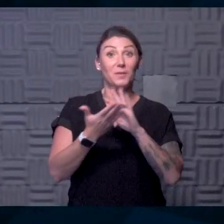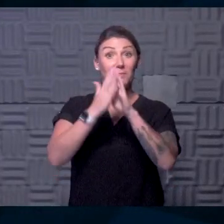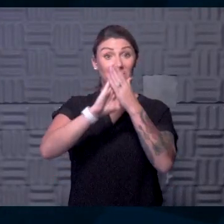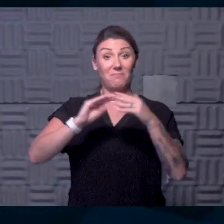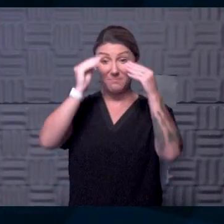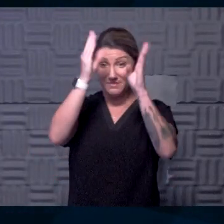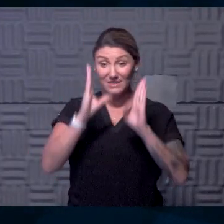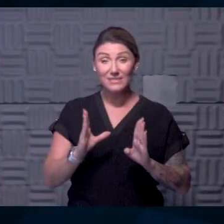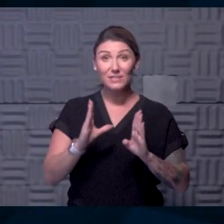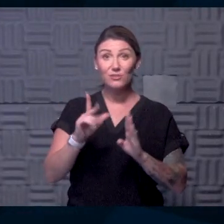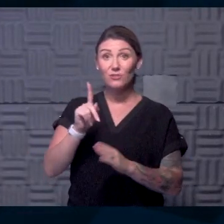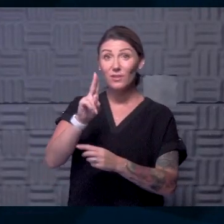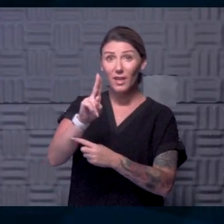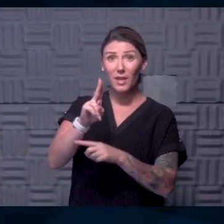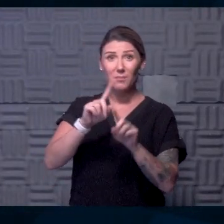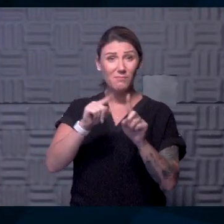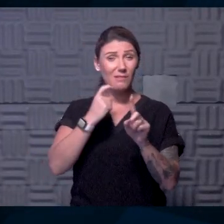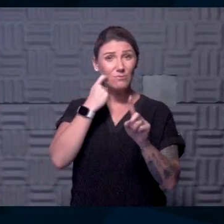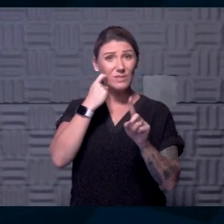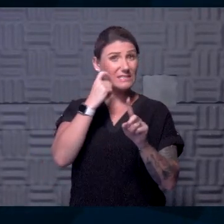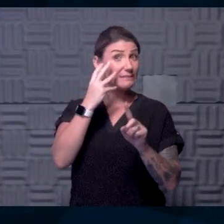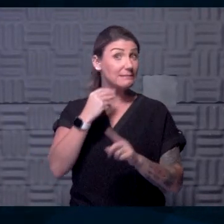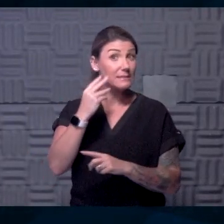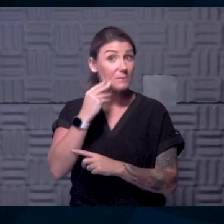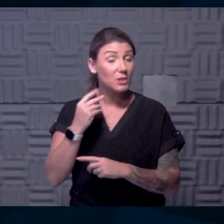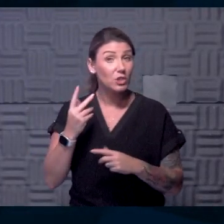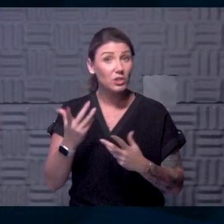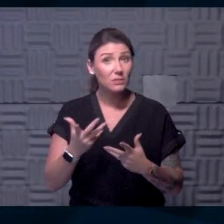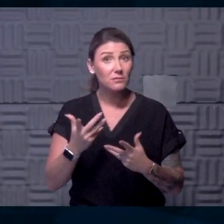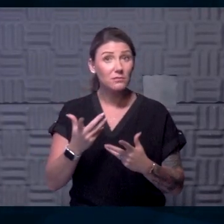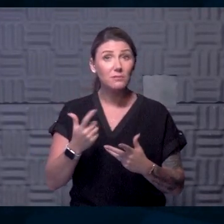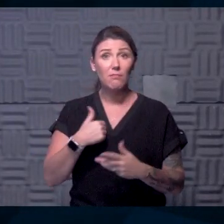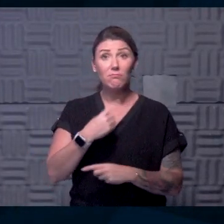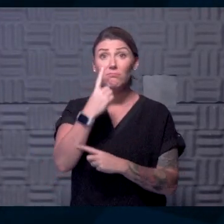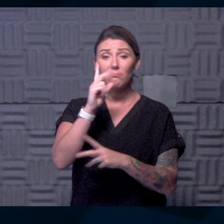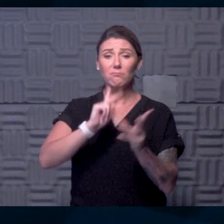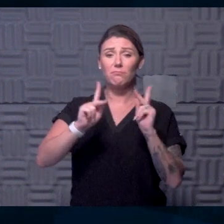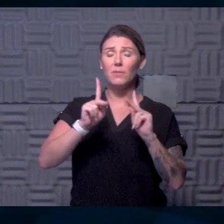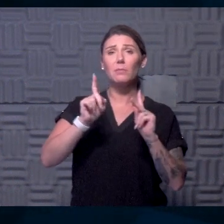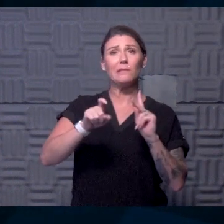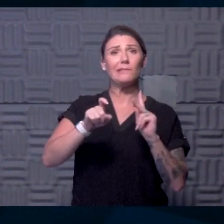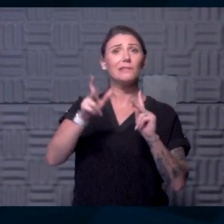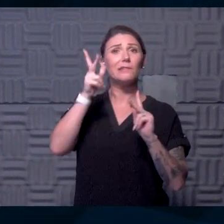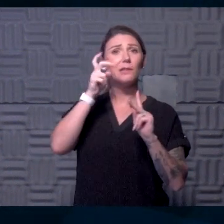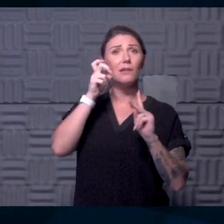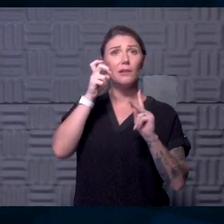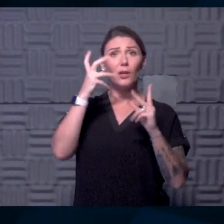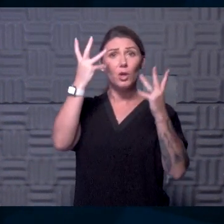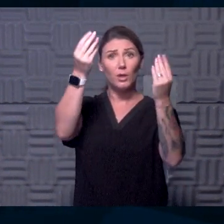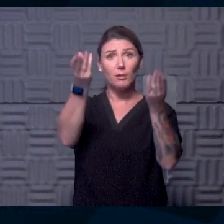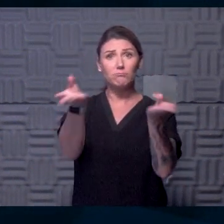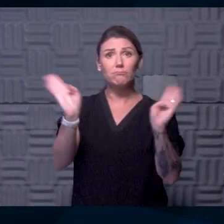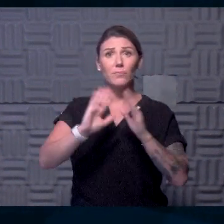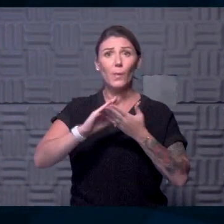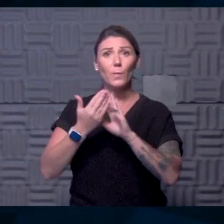KU, but you've had a recent experience that I think our folks out there need to hear.